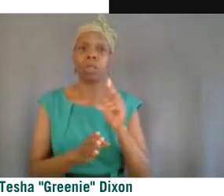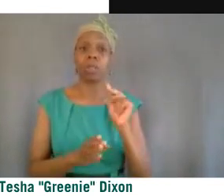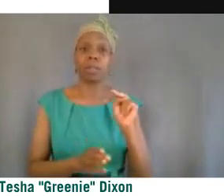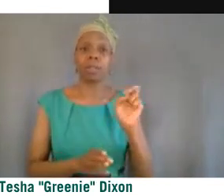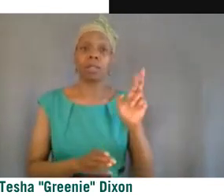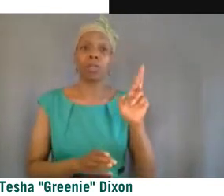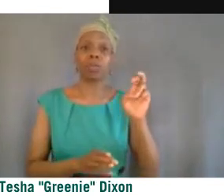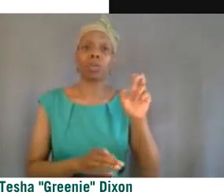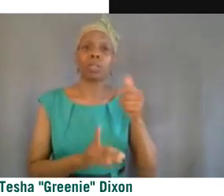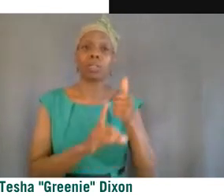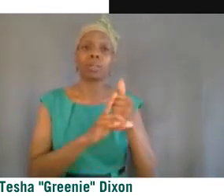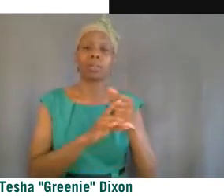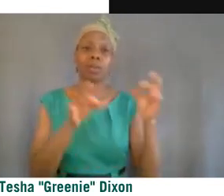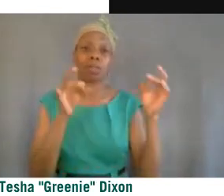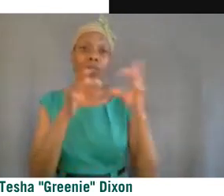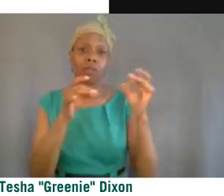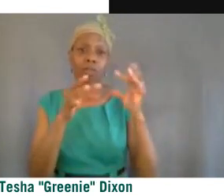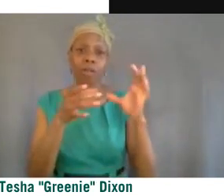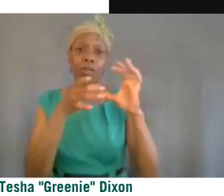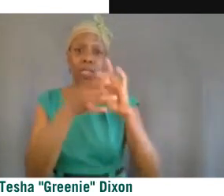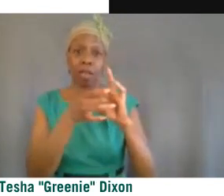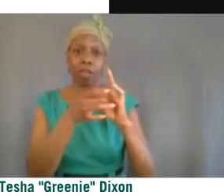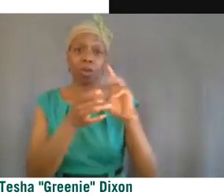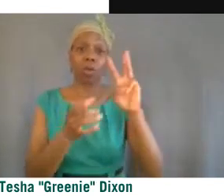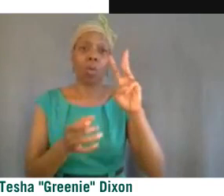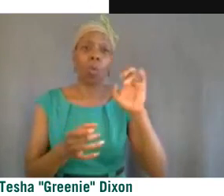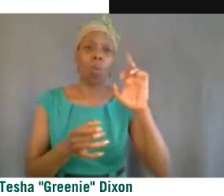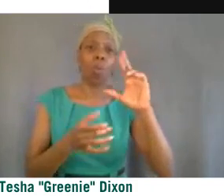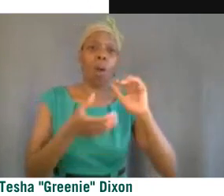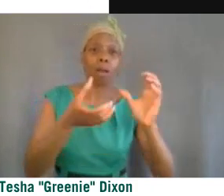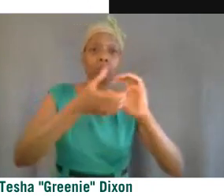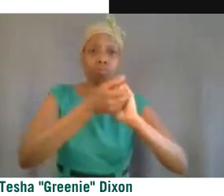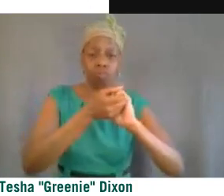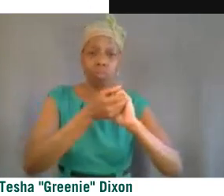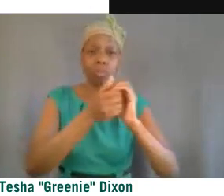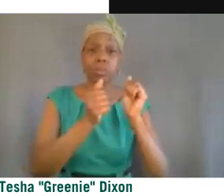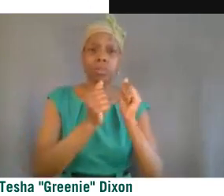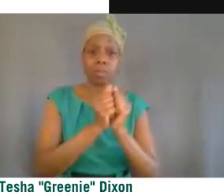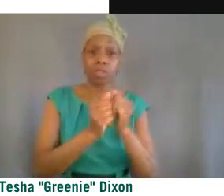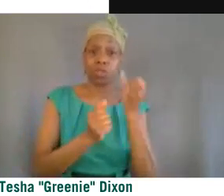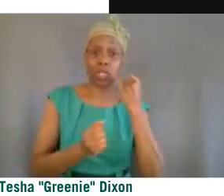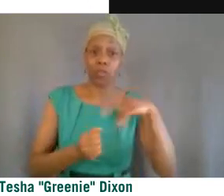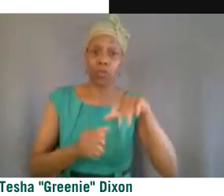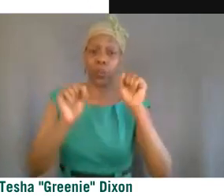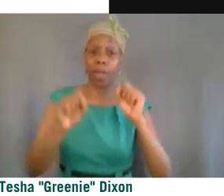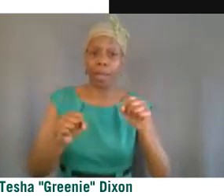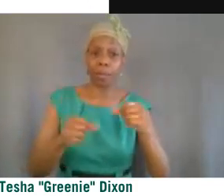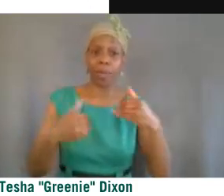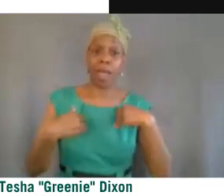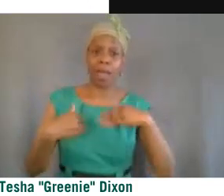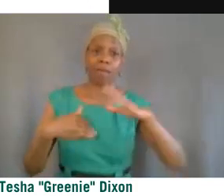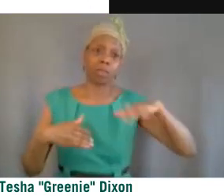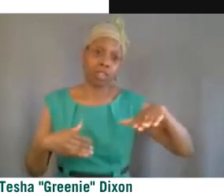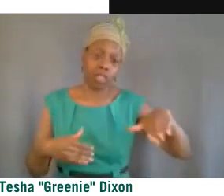fire together wire together. And so if you are able to have a